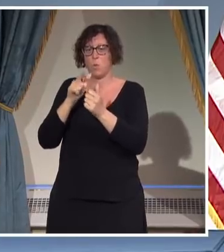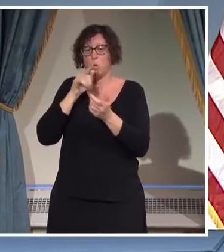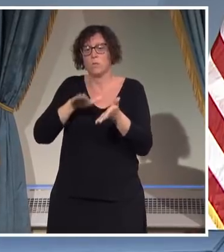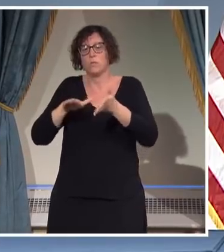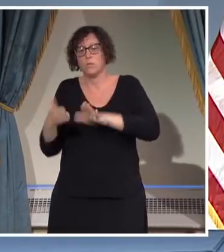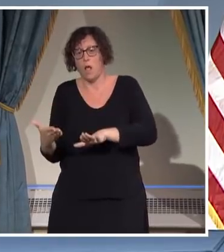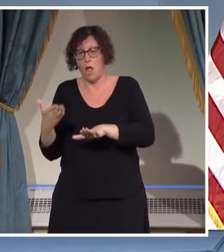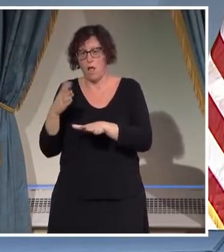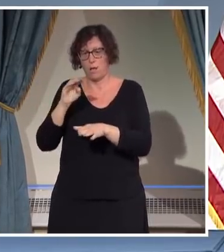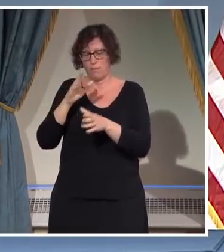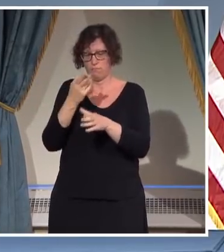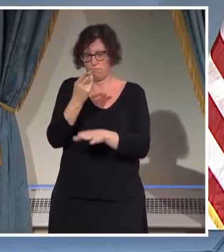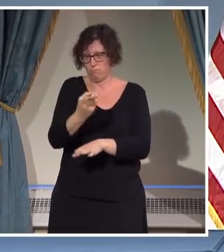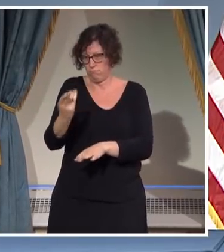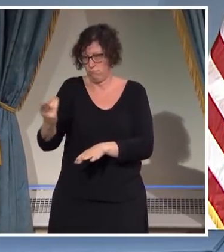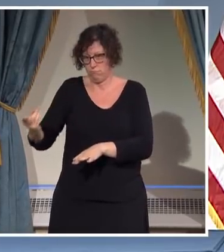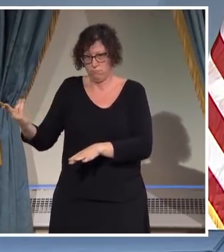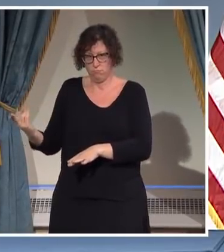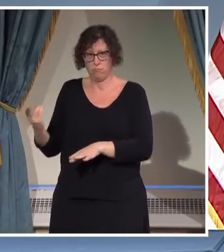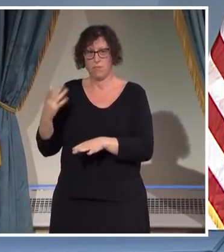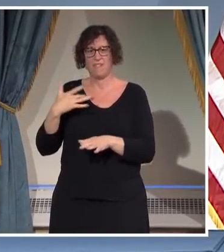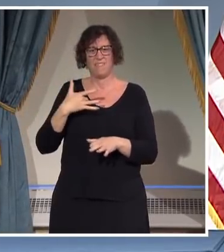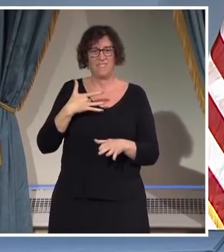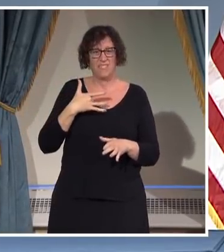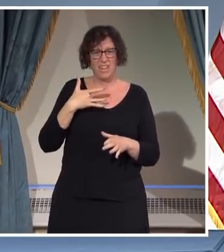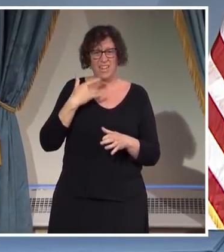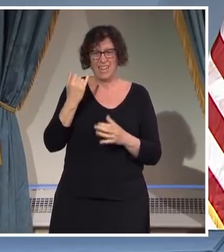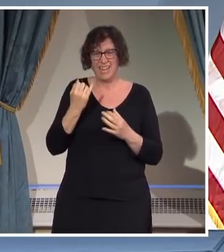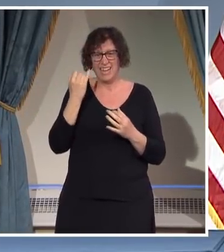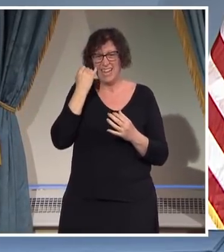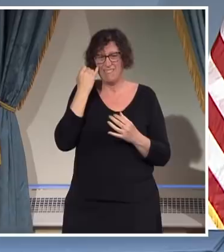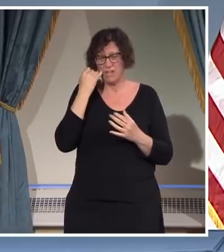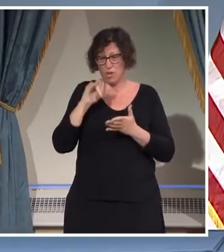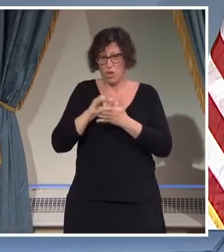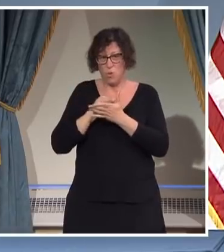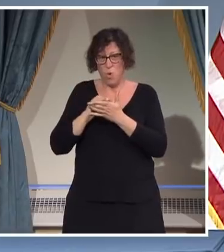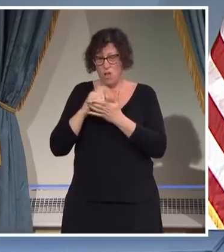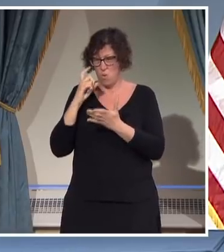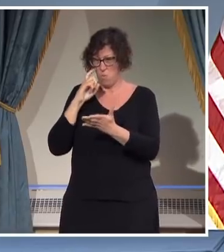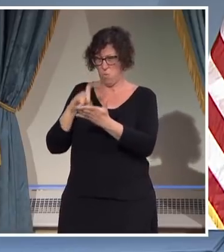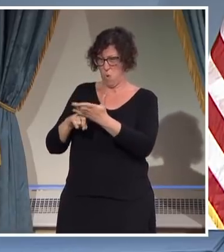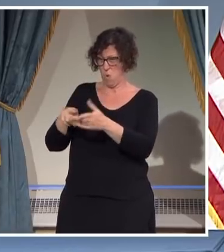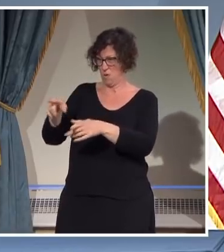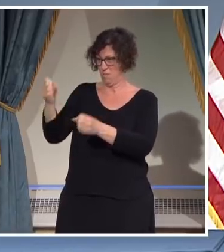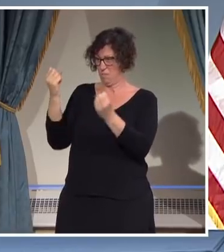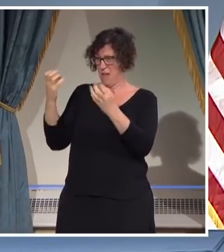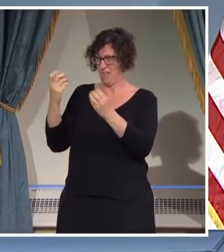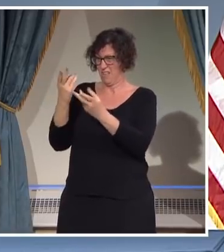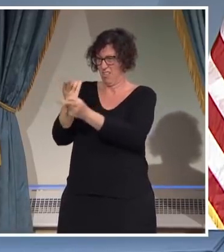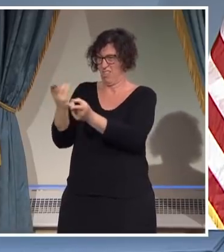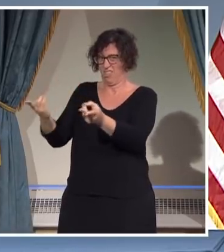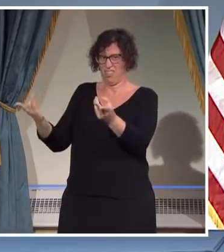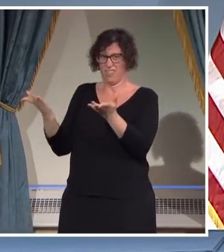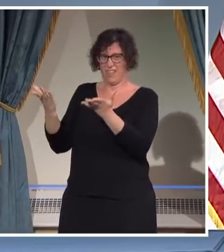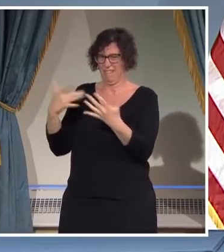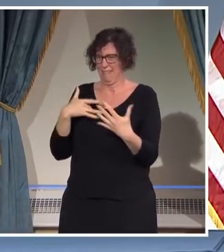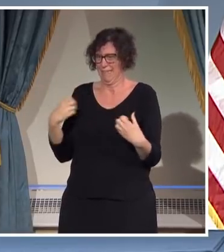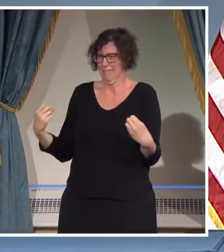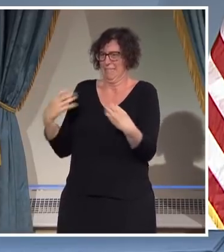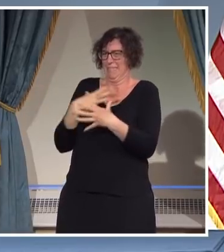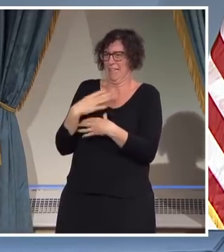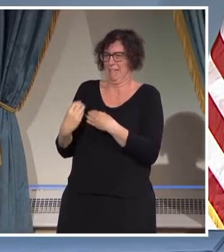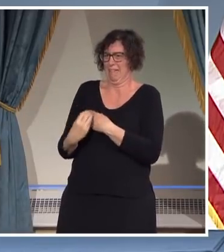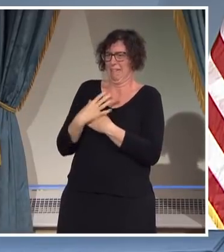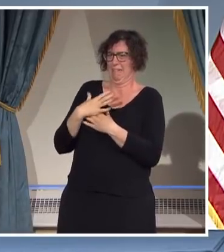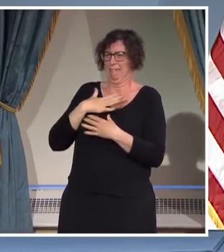this tent, and it's obviously alarming, but, in the vein of what you said earlier about telling people the